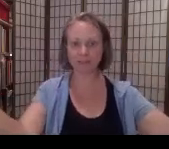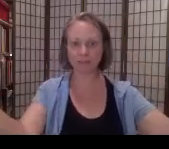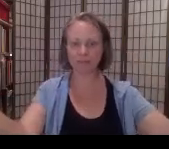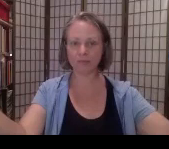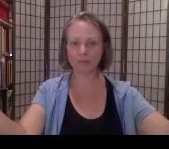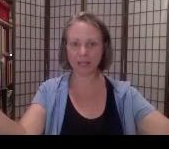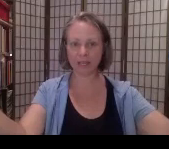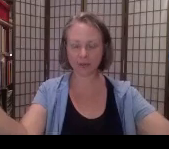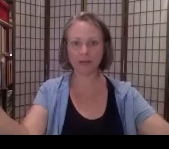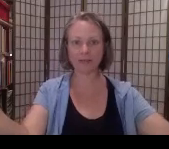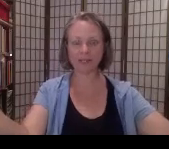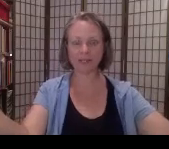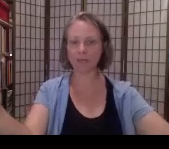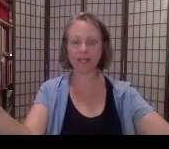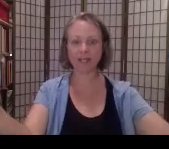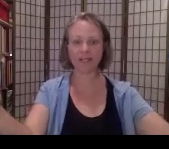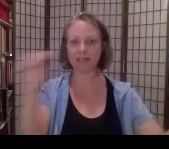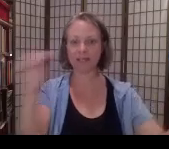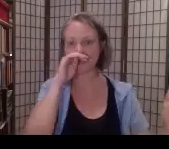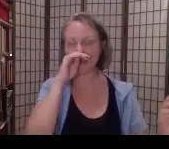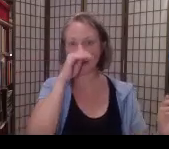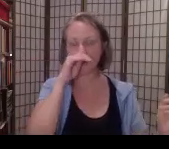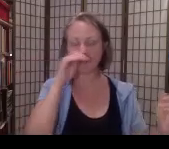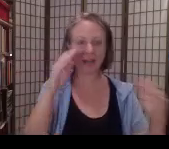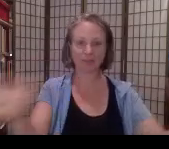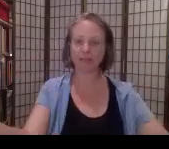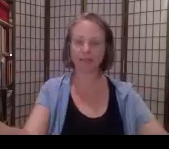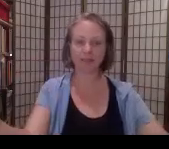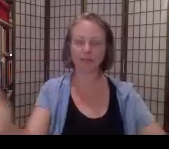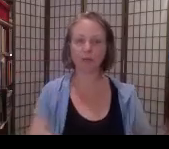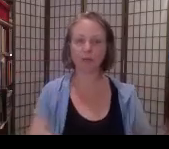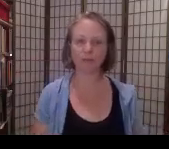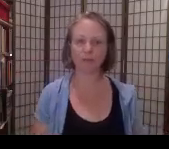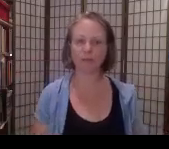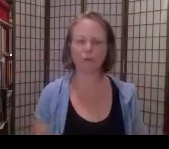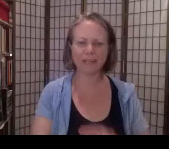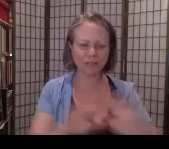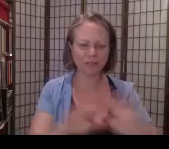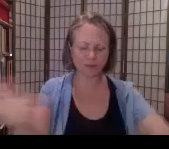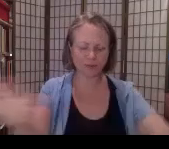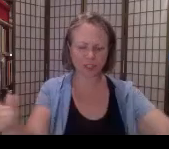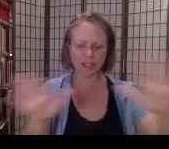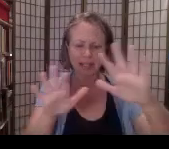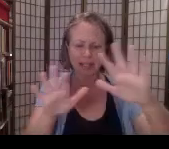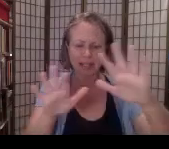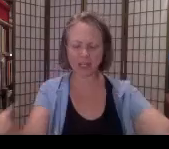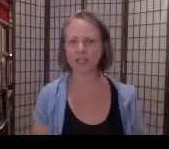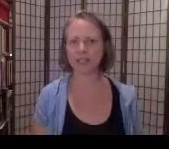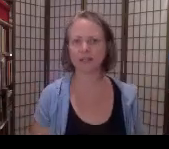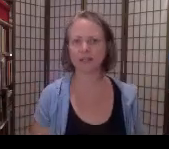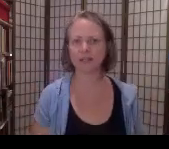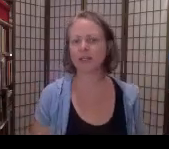these, like coronavirus has provided this possibility for ways to fraction and